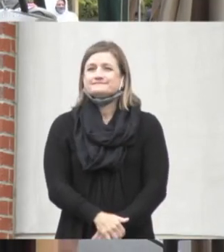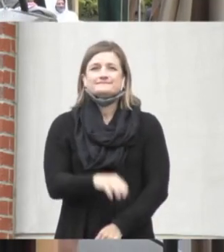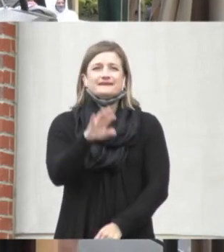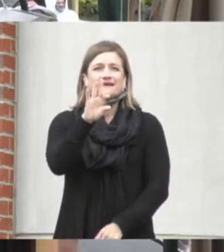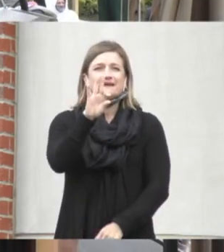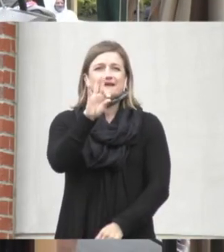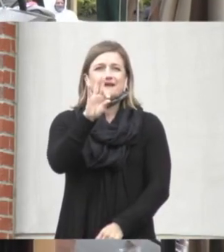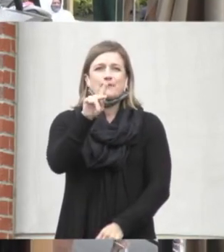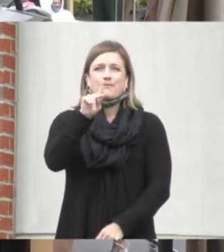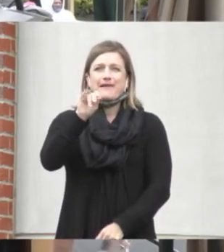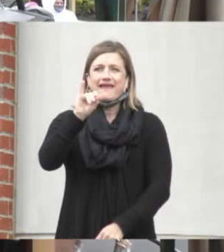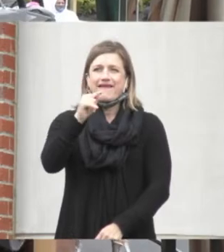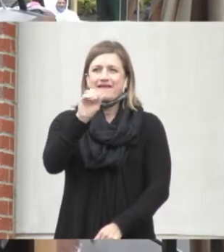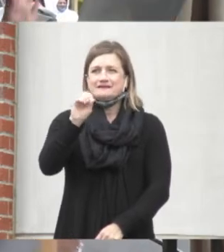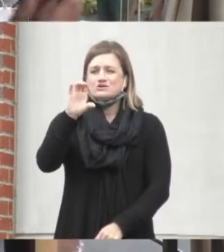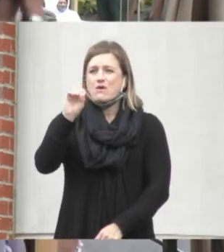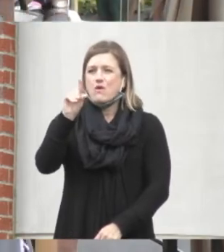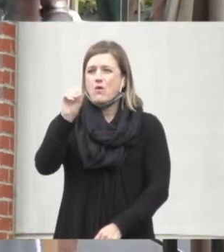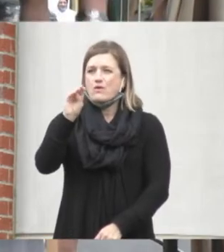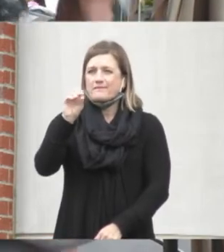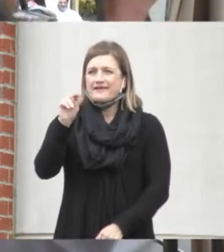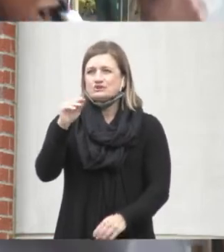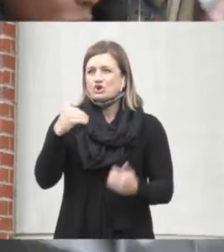Paige Coleman, Early Childhood.